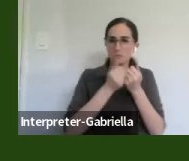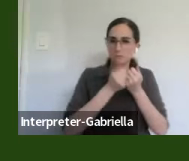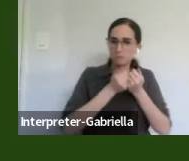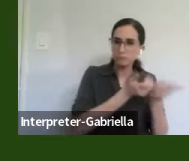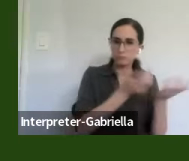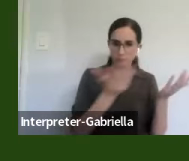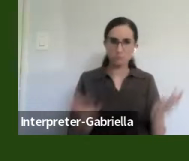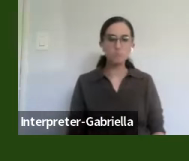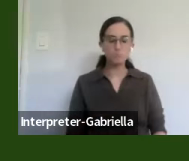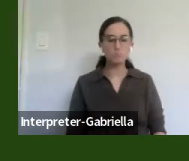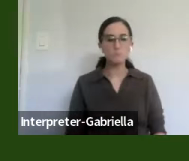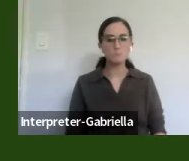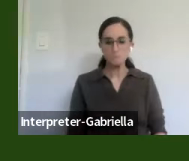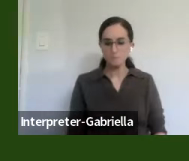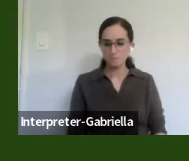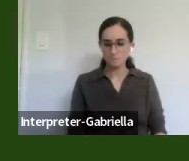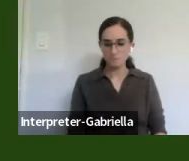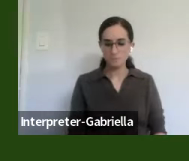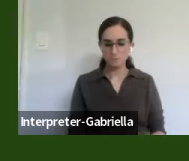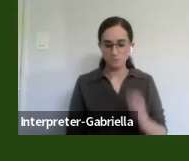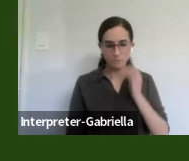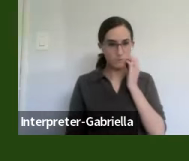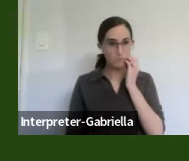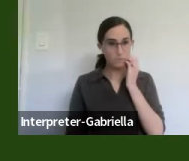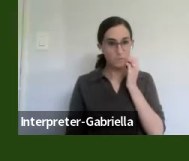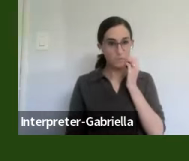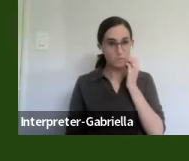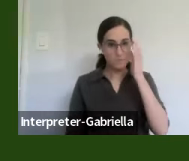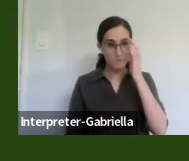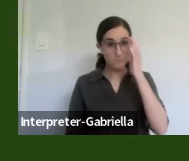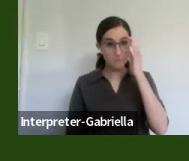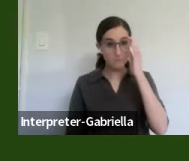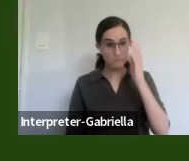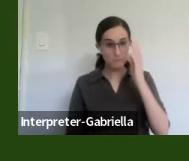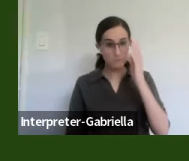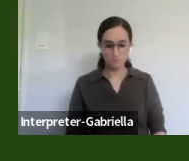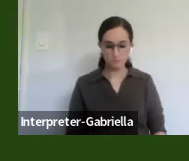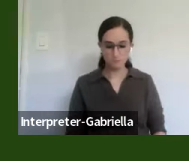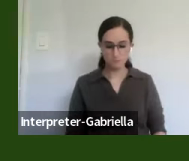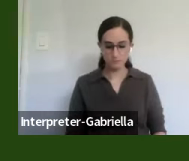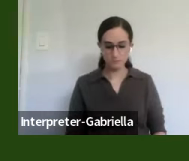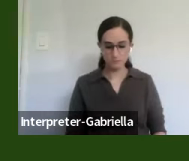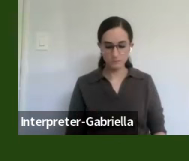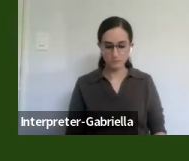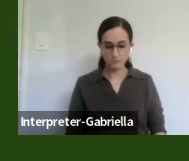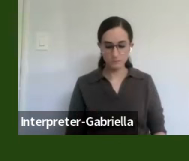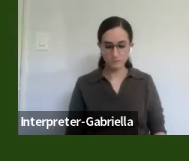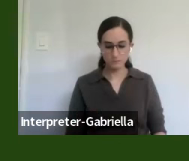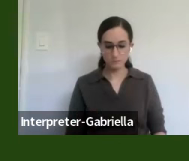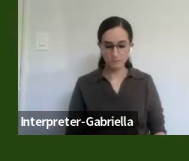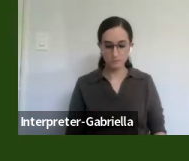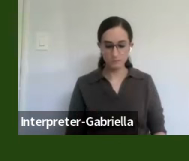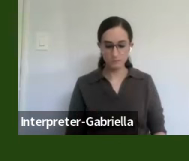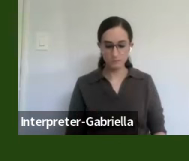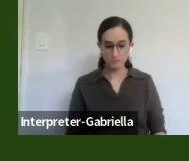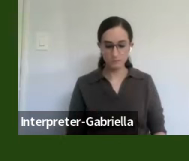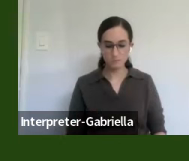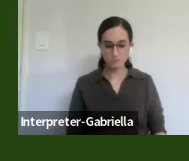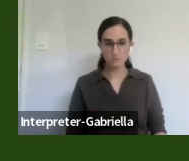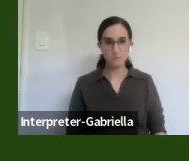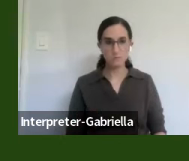qué queremos enfocarnos, es qué tan rápidamente podemos implementar estas ideas, porque sabemos que muchos han estado esperando bastante tiempo para